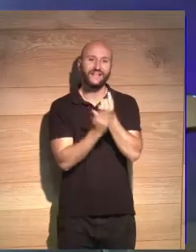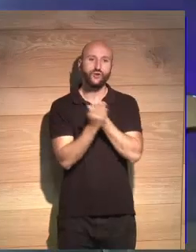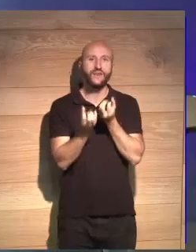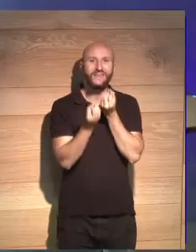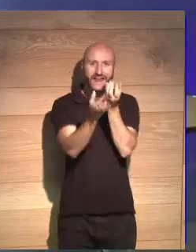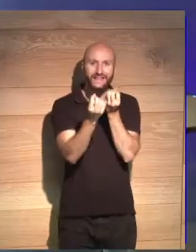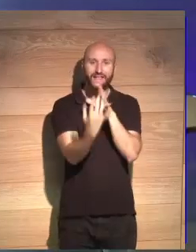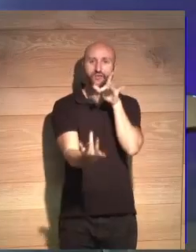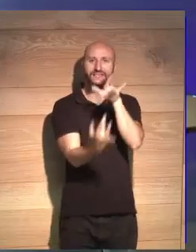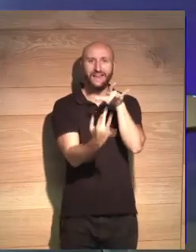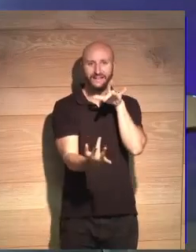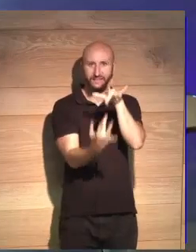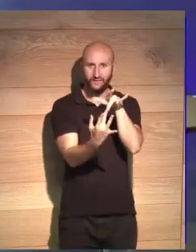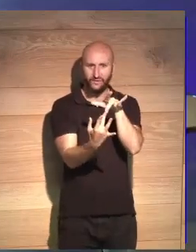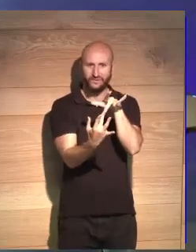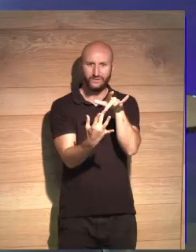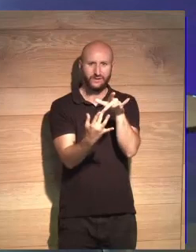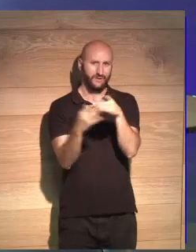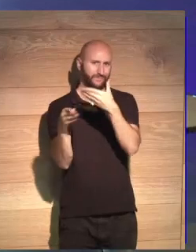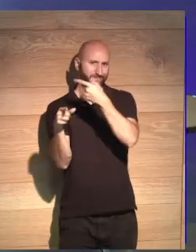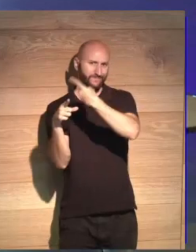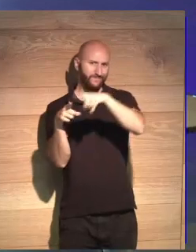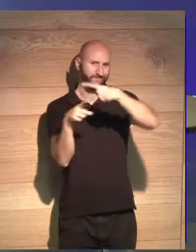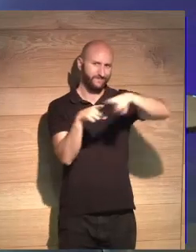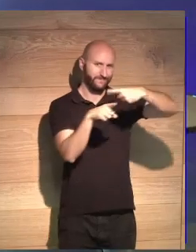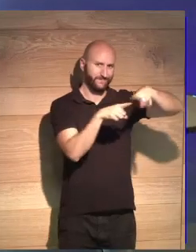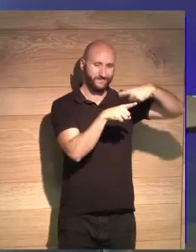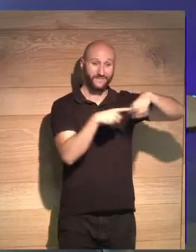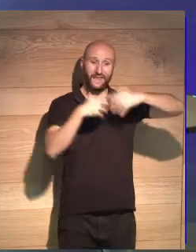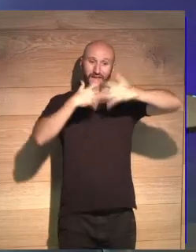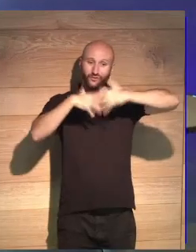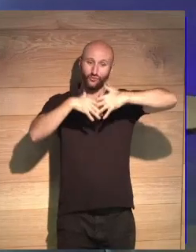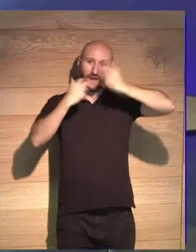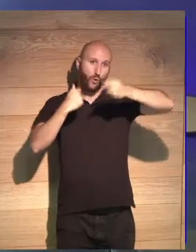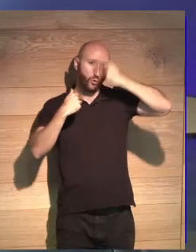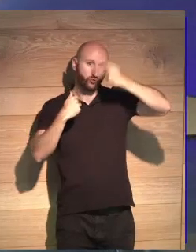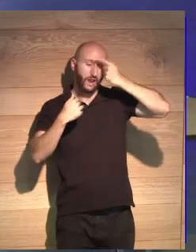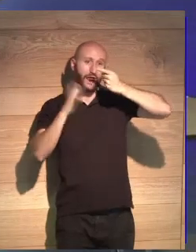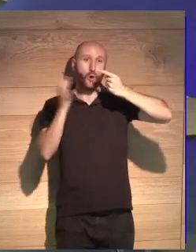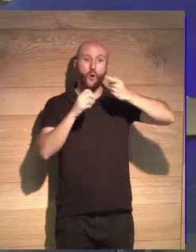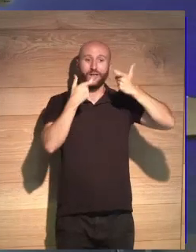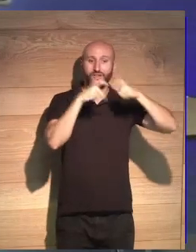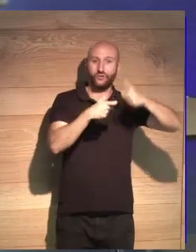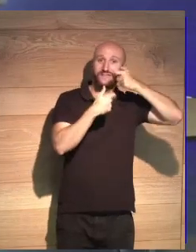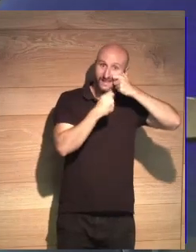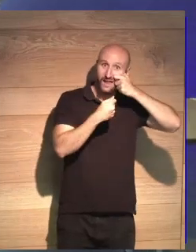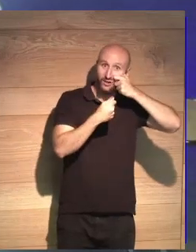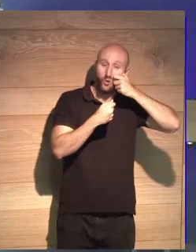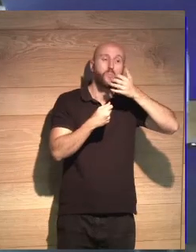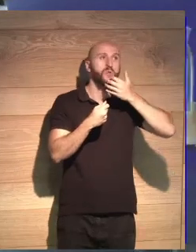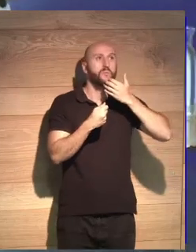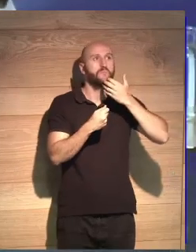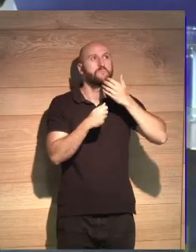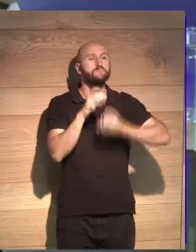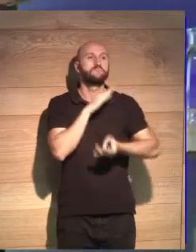programming, interactive design. So there are many cultural industries